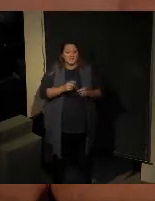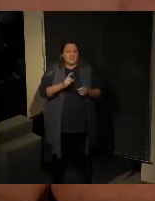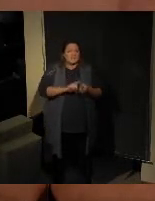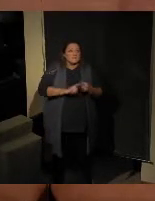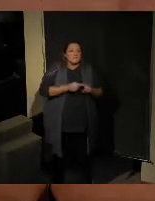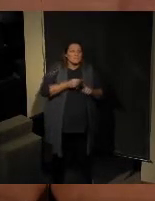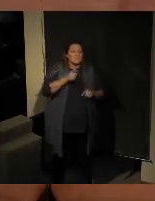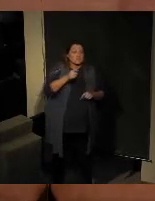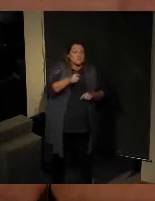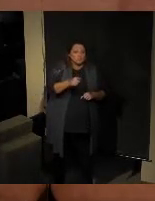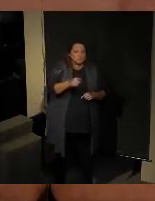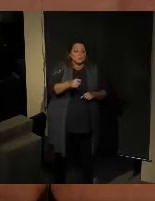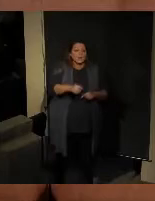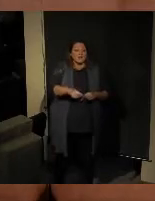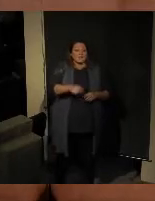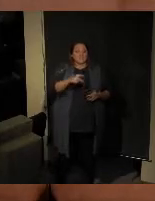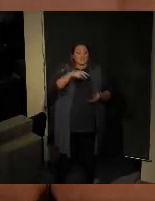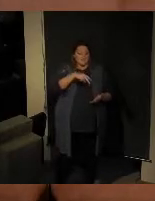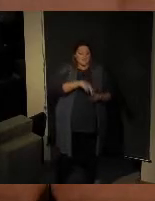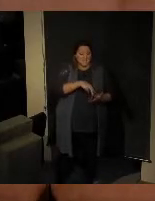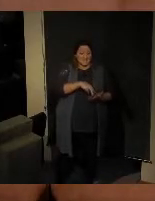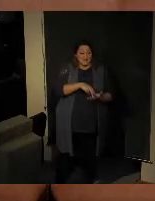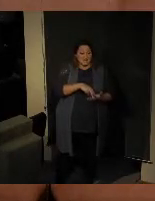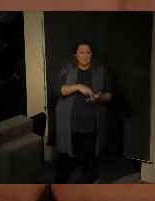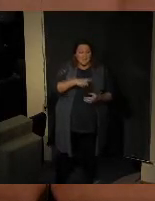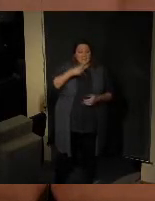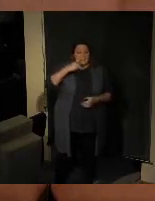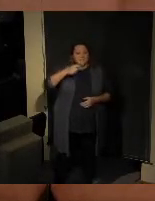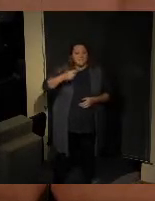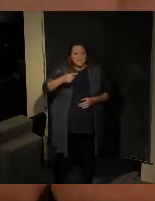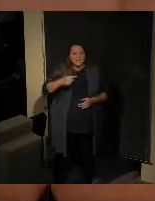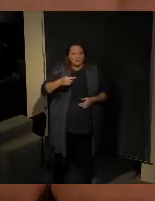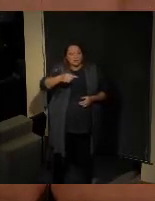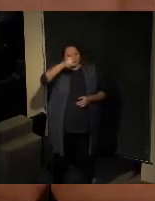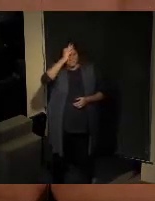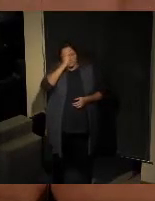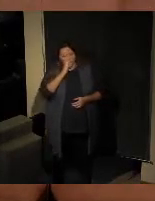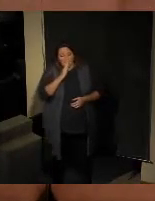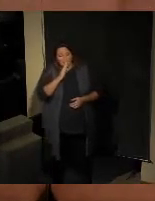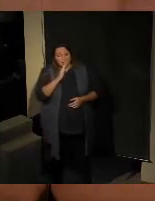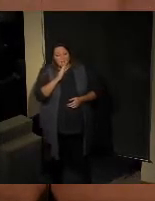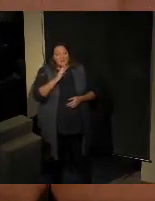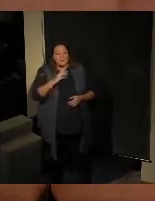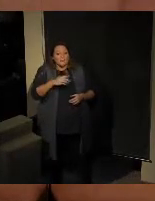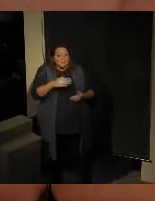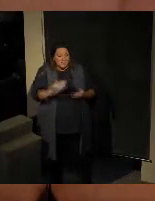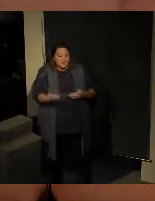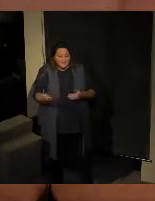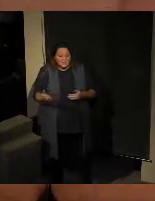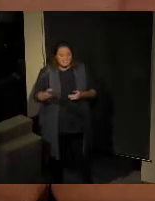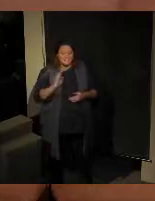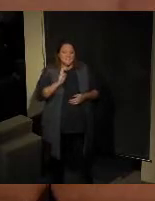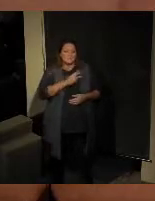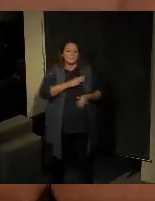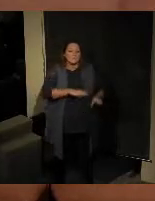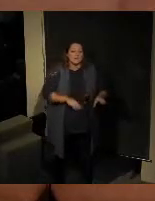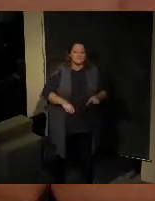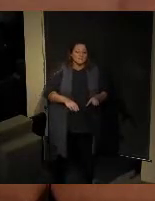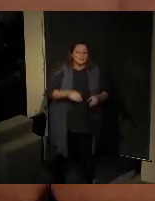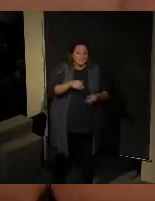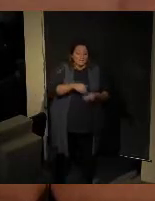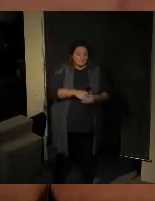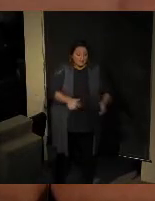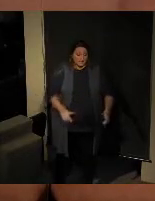in judgment and give an account of the things done in this life. I tried to think of some good things that I had